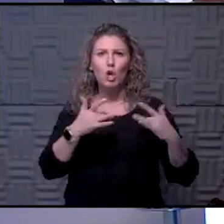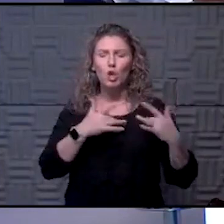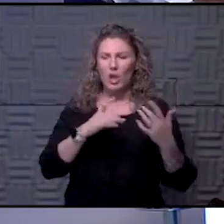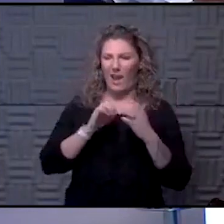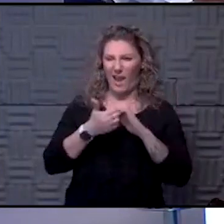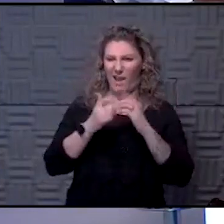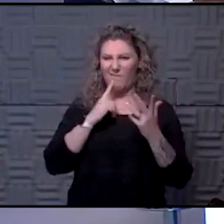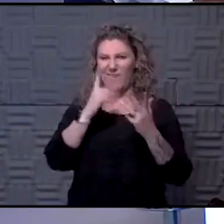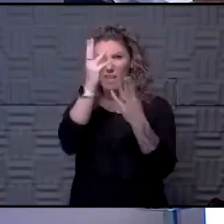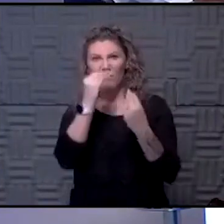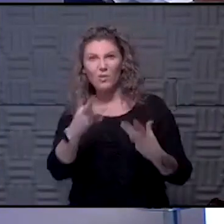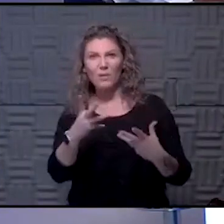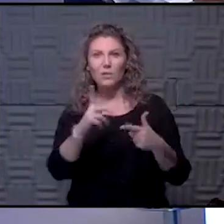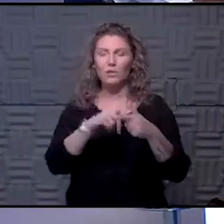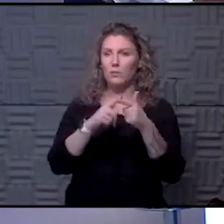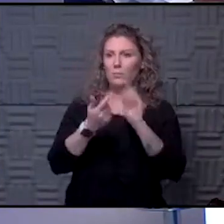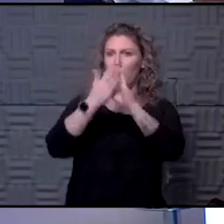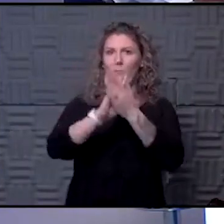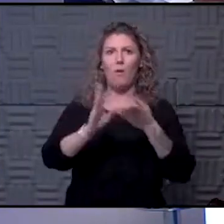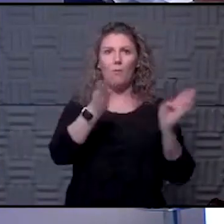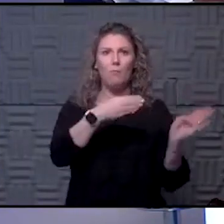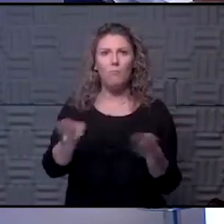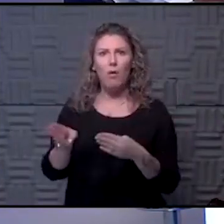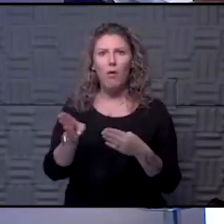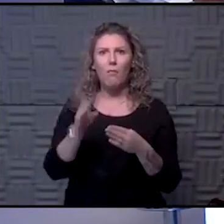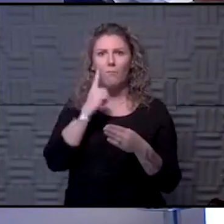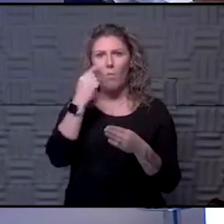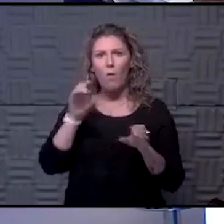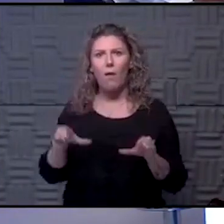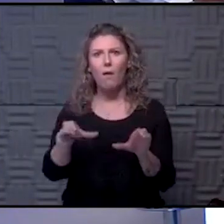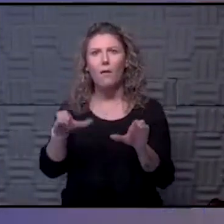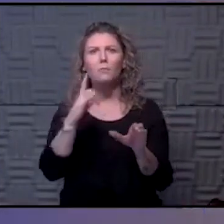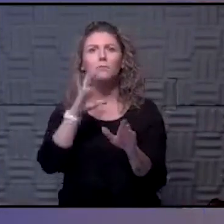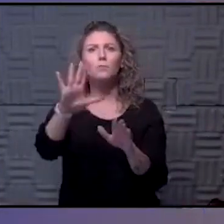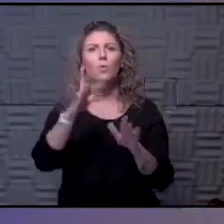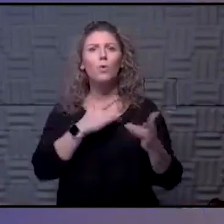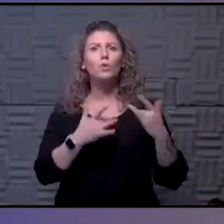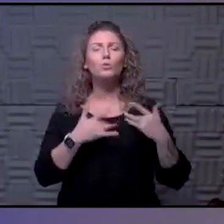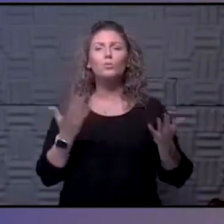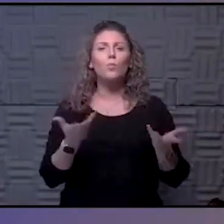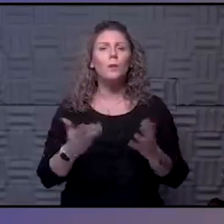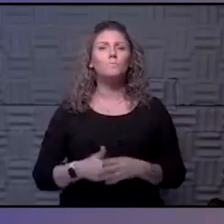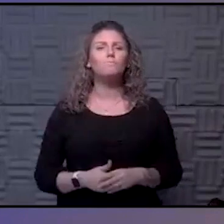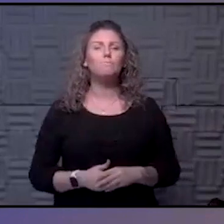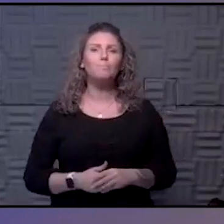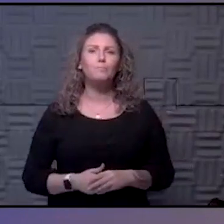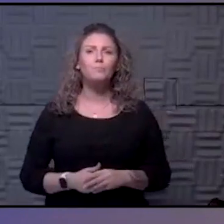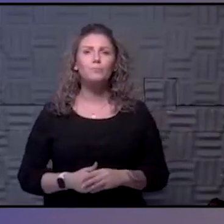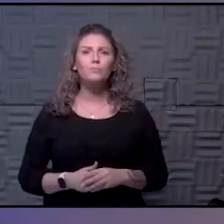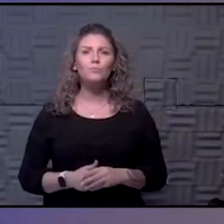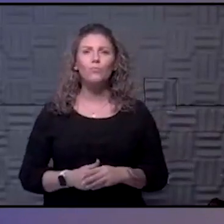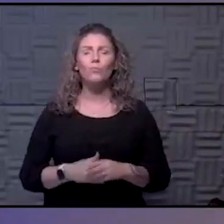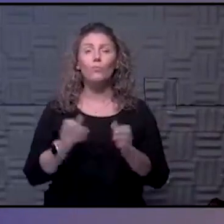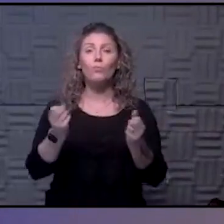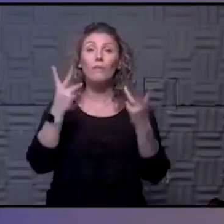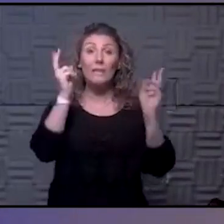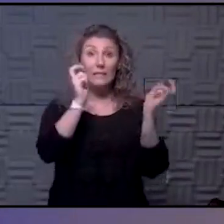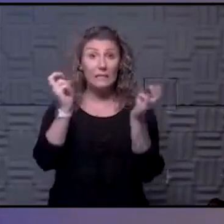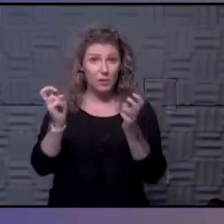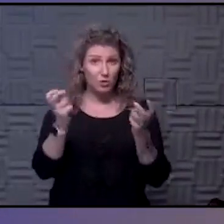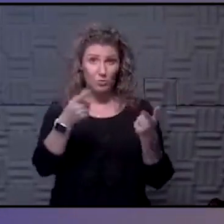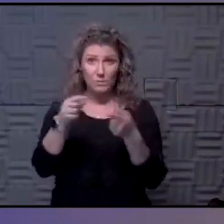turn it into a plan of action? What should we be doing, and what are your concerns? I think there's